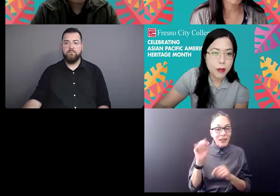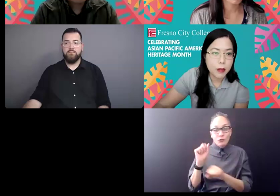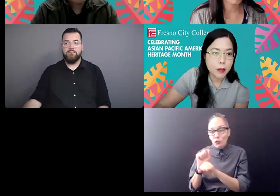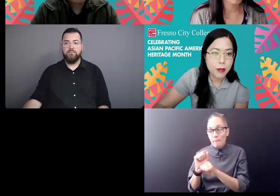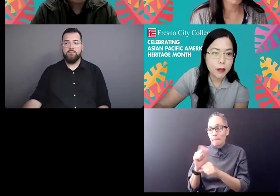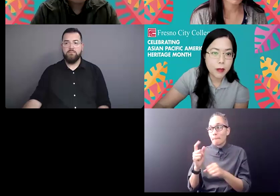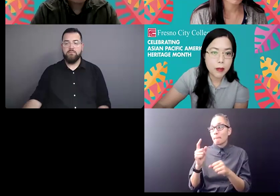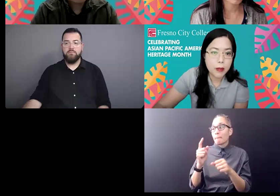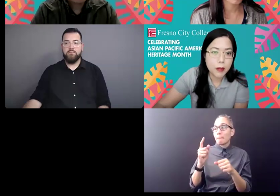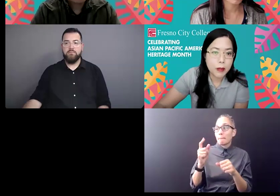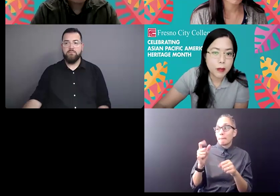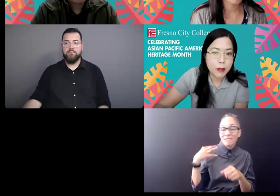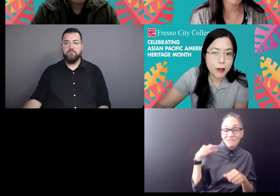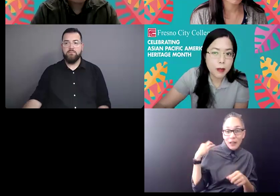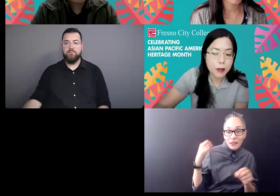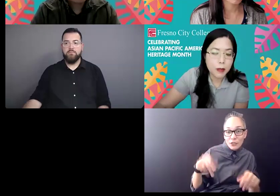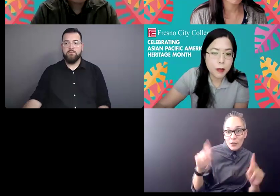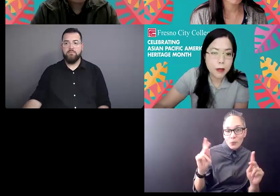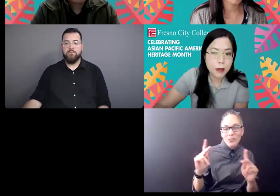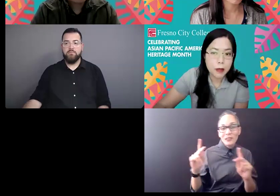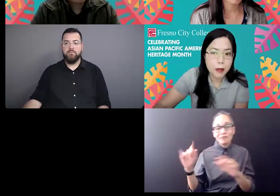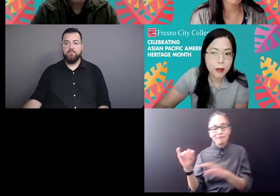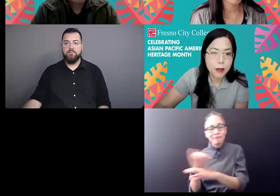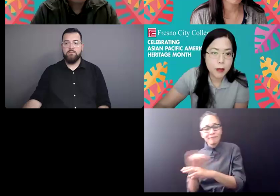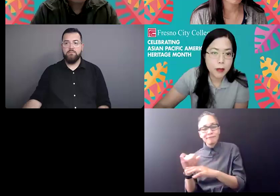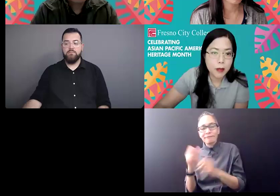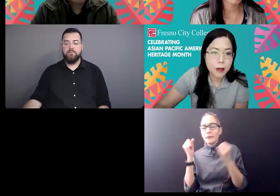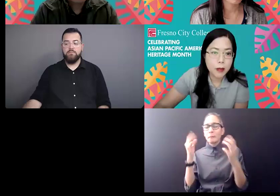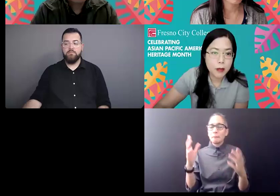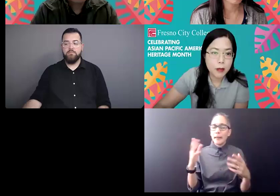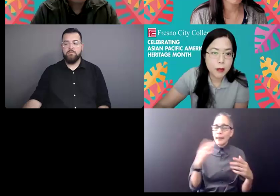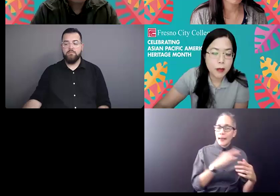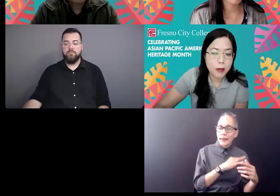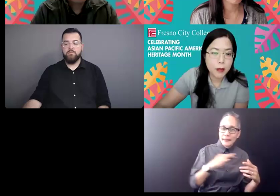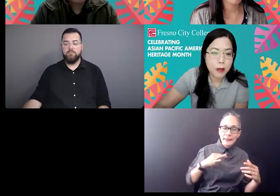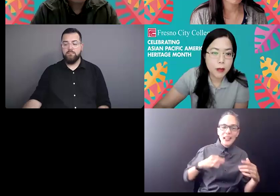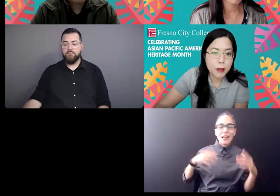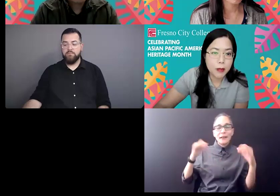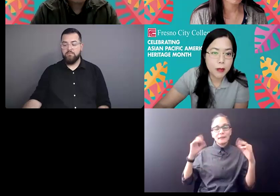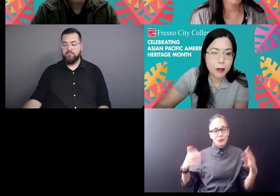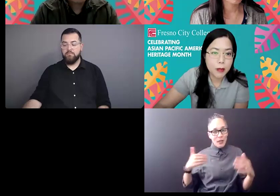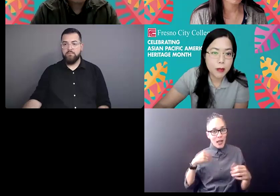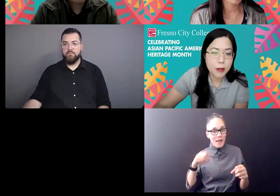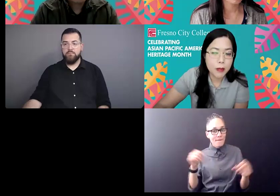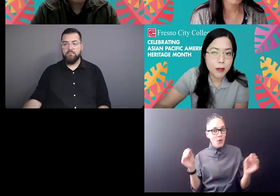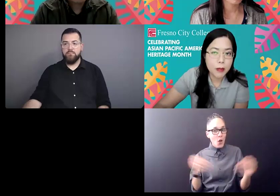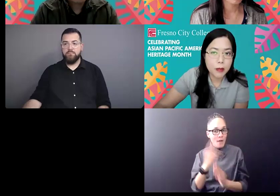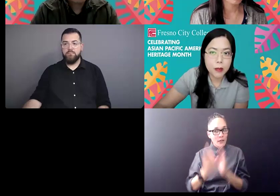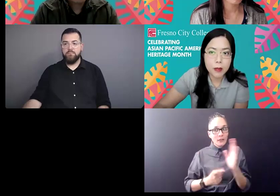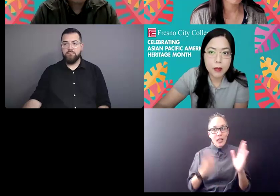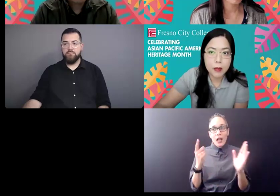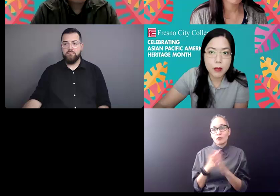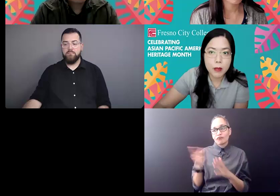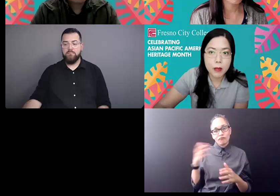even a volunteer gig, a lot of professors, a lot of staff, they have office hours. They can make themselves available to meet with